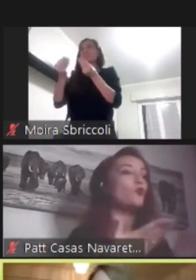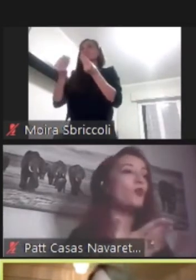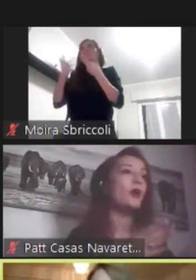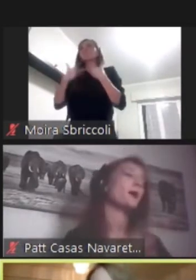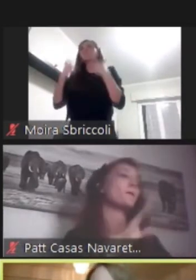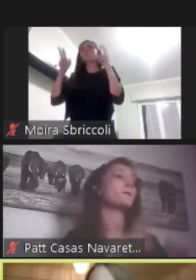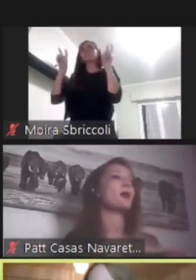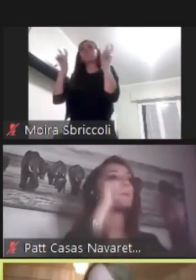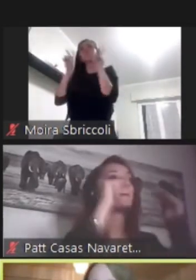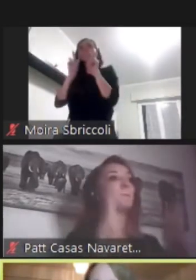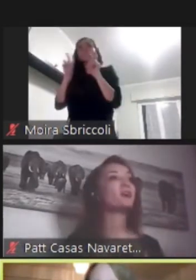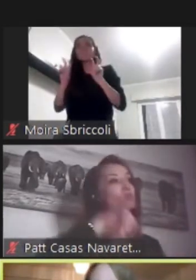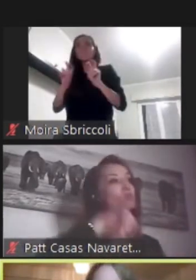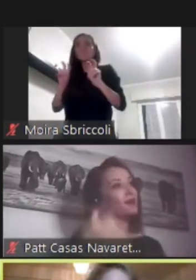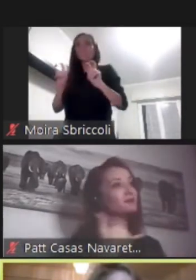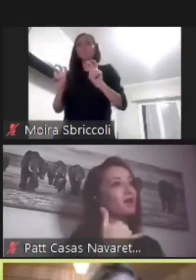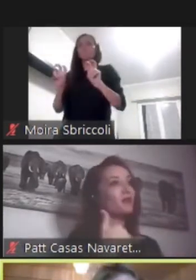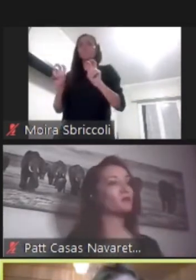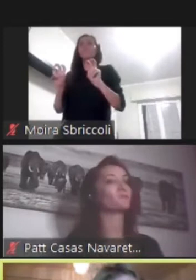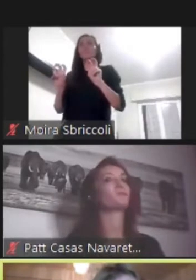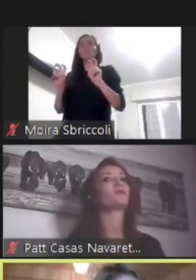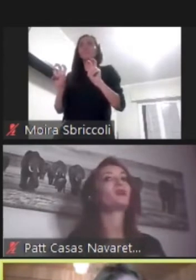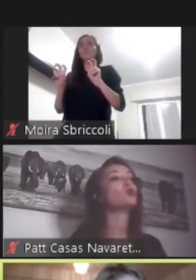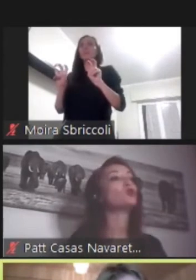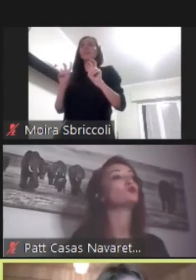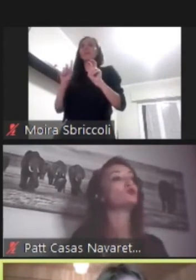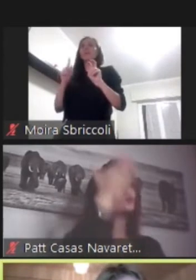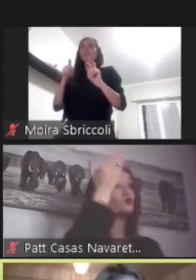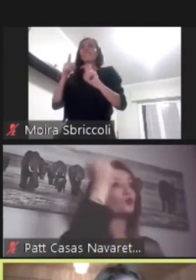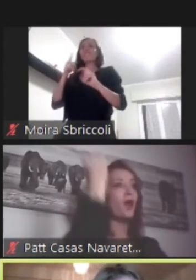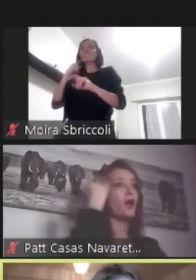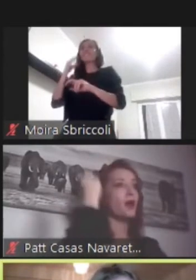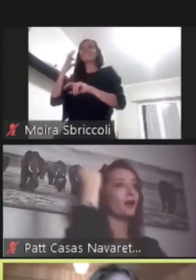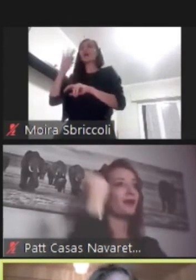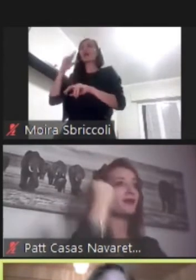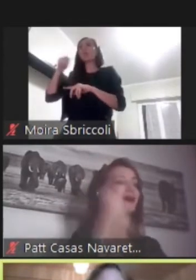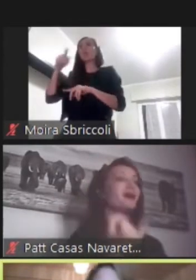skin. And it helps to rejuvenate